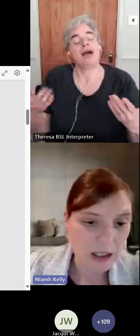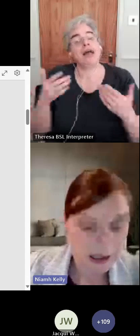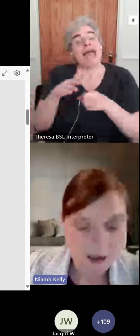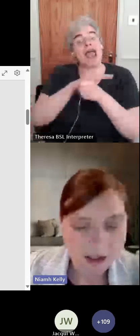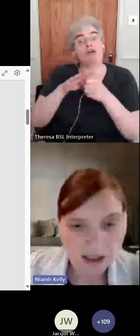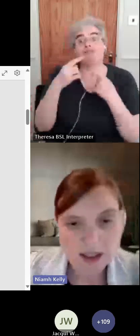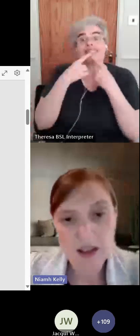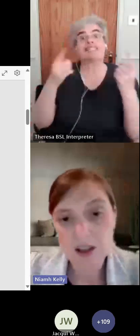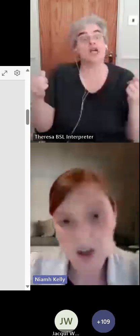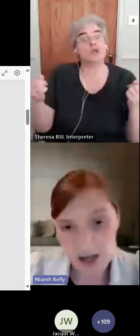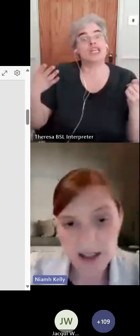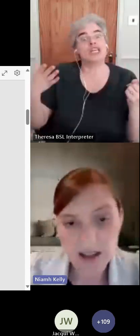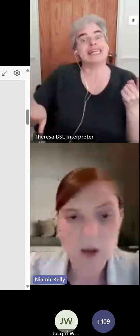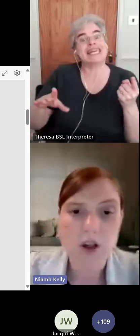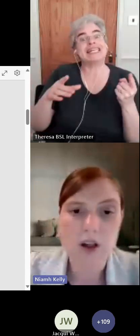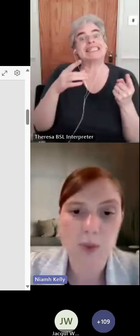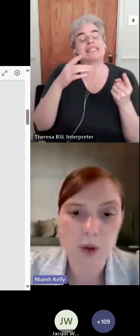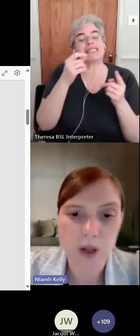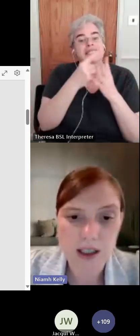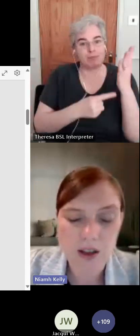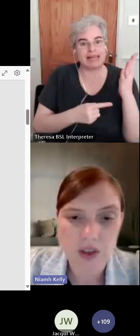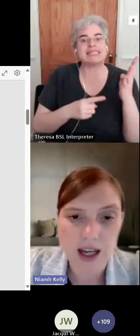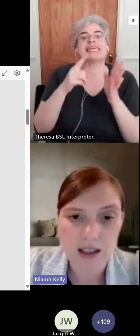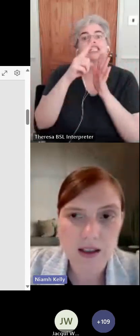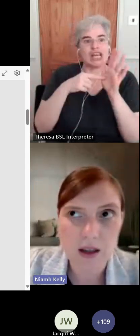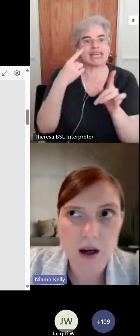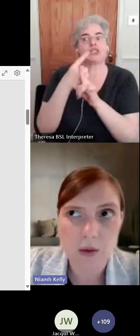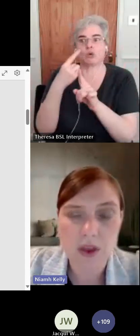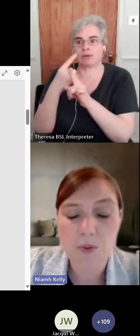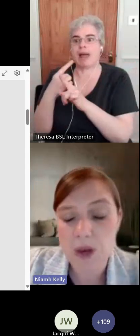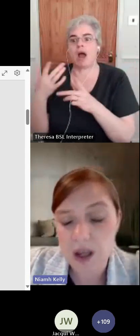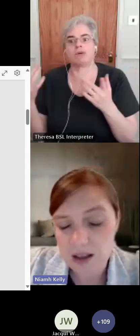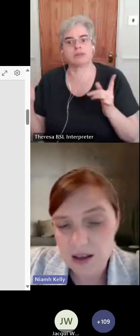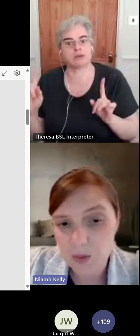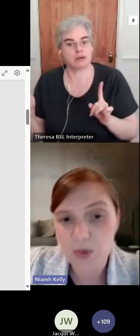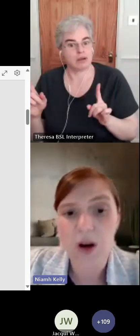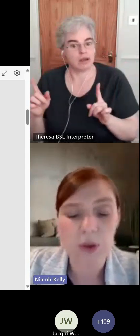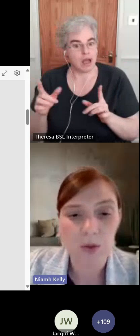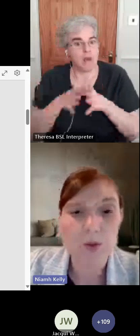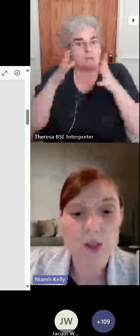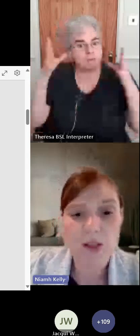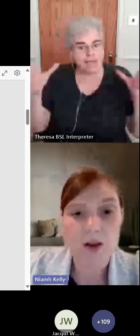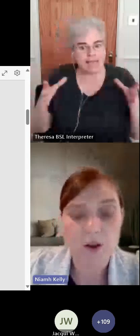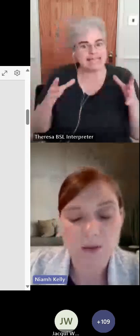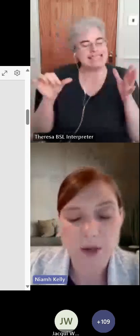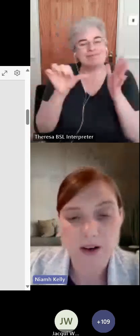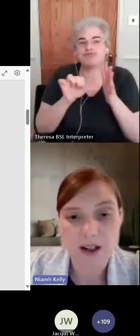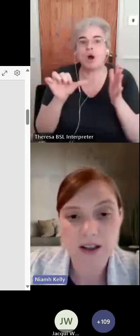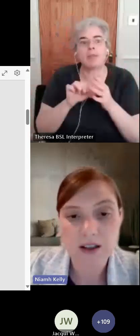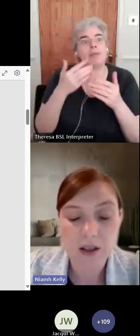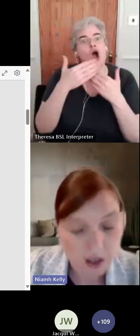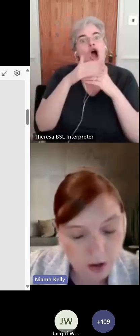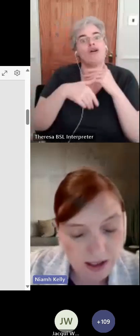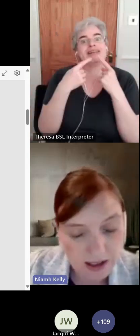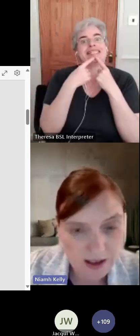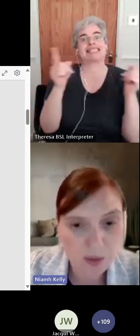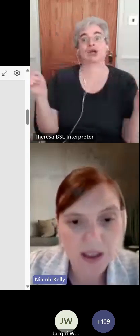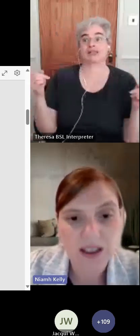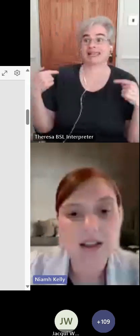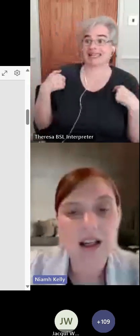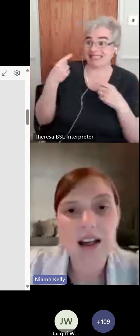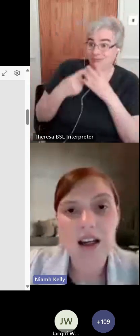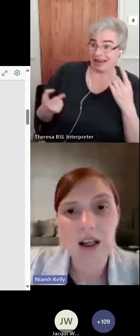disclosing needs and disabilities. Jackie touched on the point that the biggest problem with